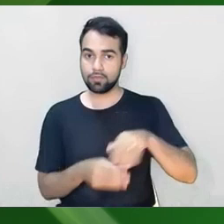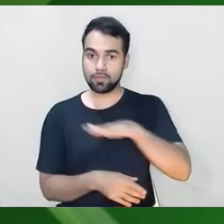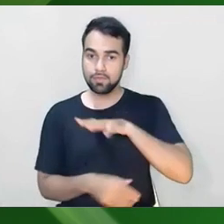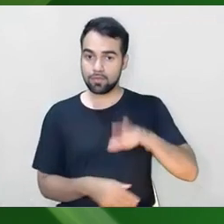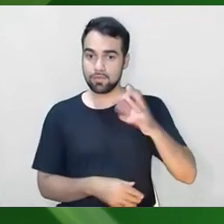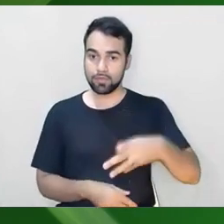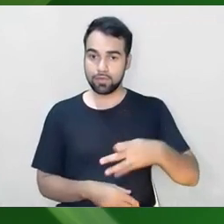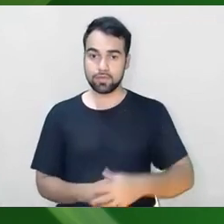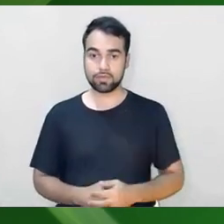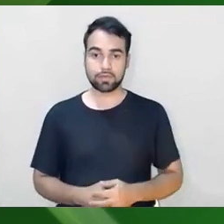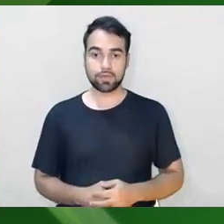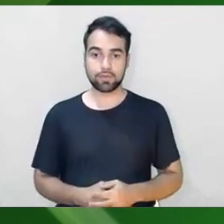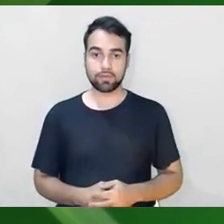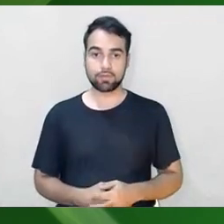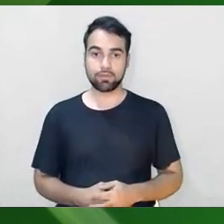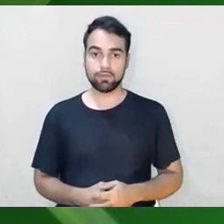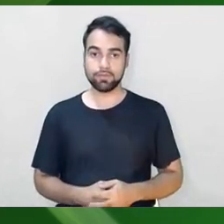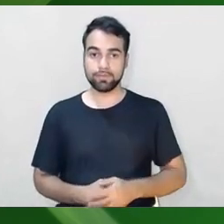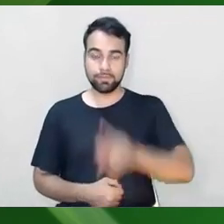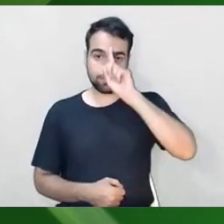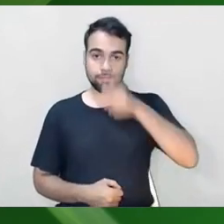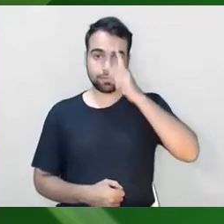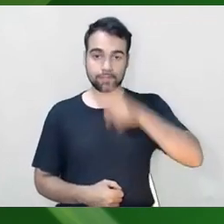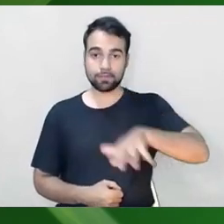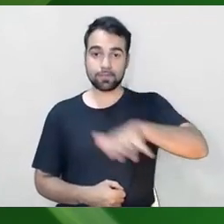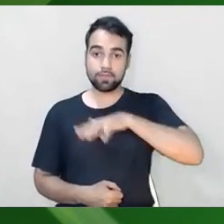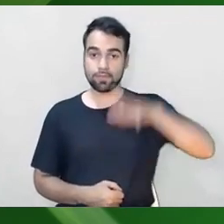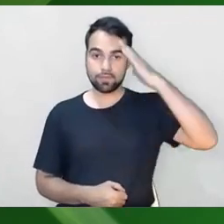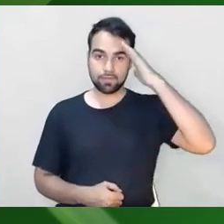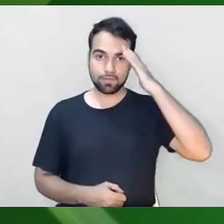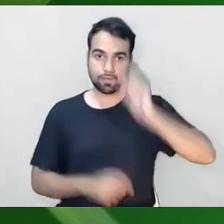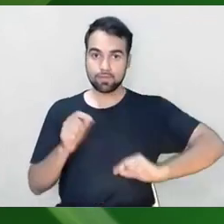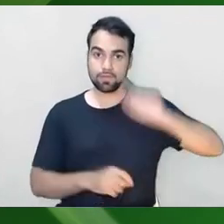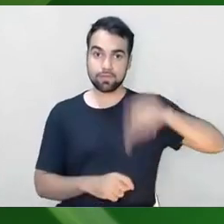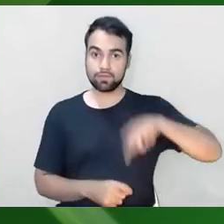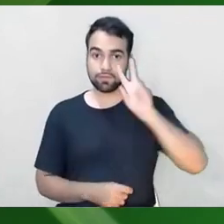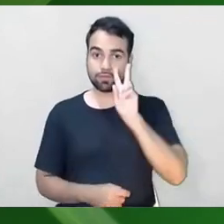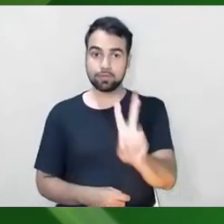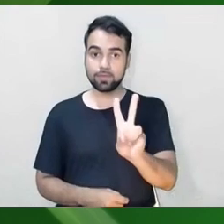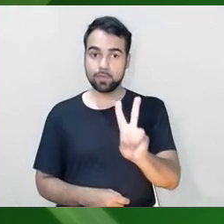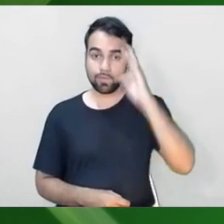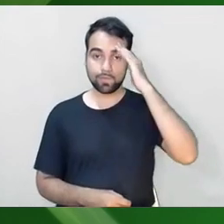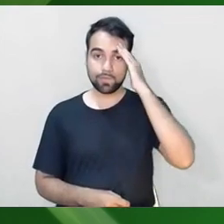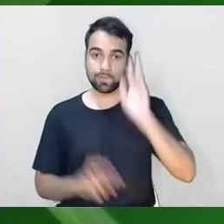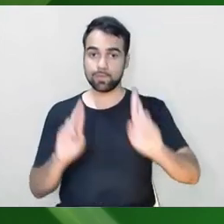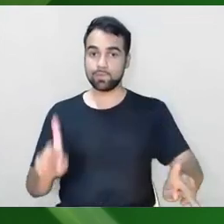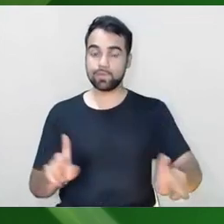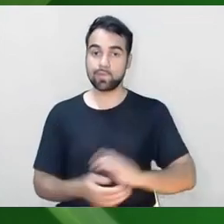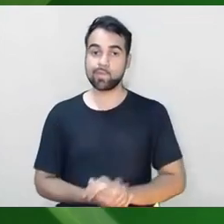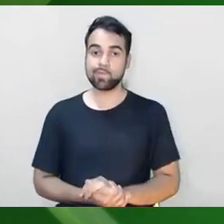in the area? Do I have governance in the area? Do I have a culture to understand what that is?